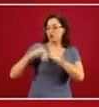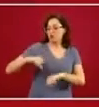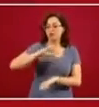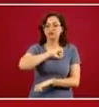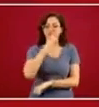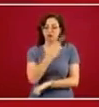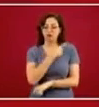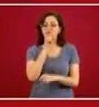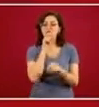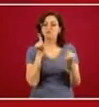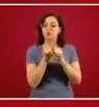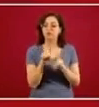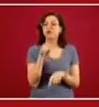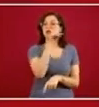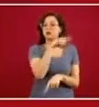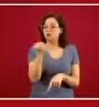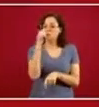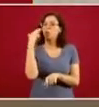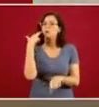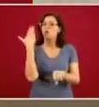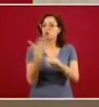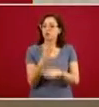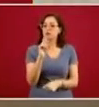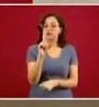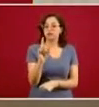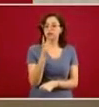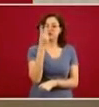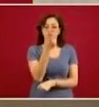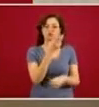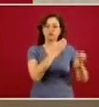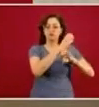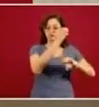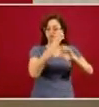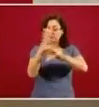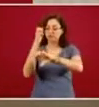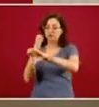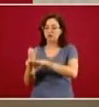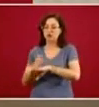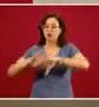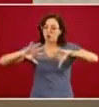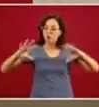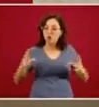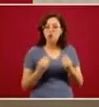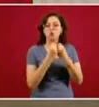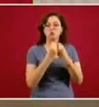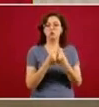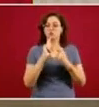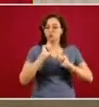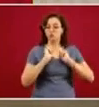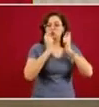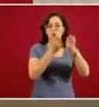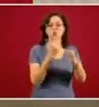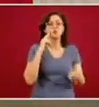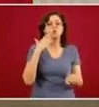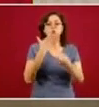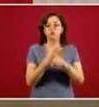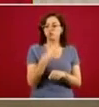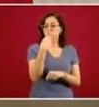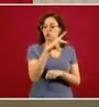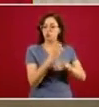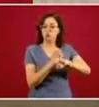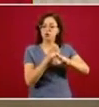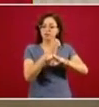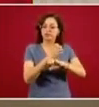state governments are health authorities. There is a shared responsibility and there is a specific